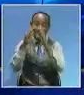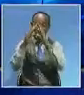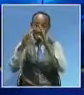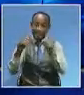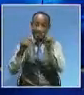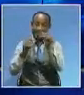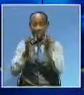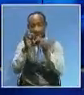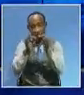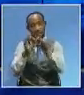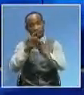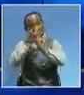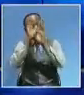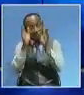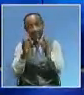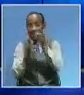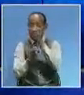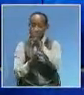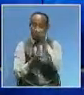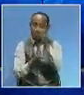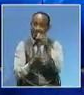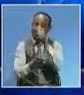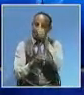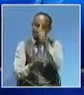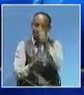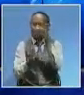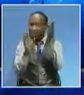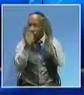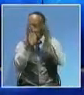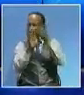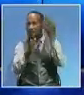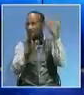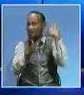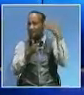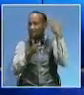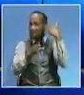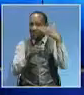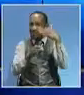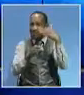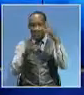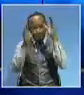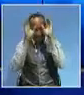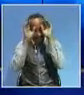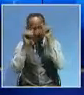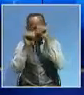Hakainde Hichilema did not taunt or reference his predecessors